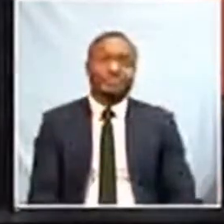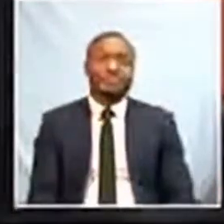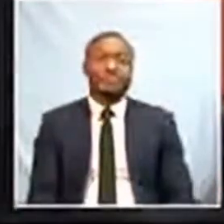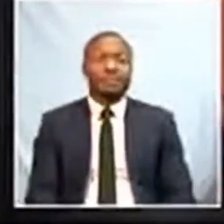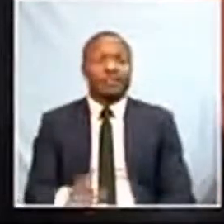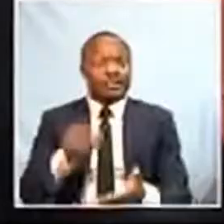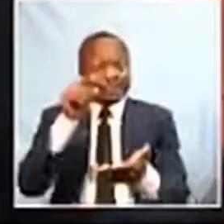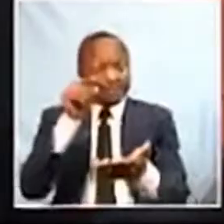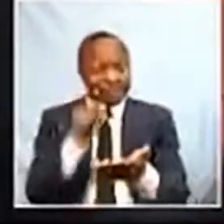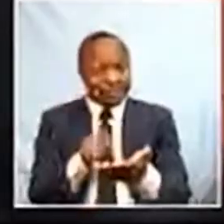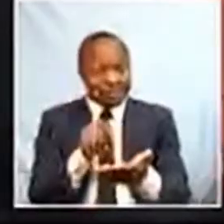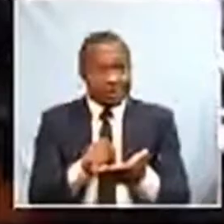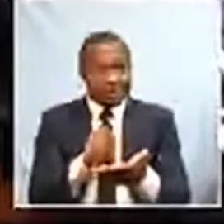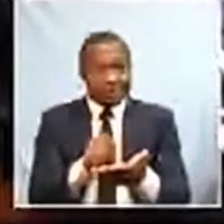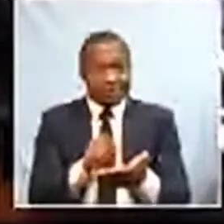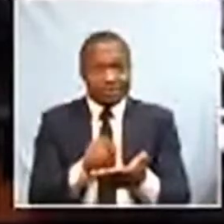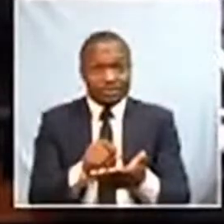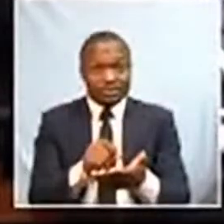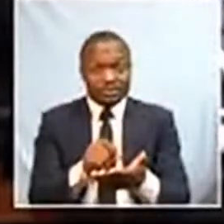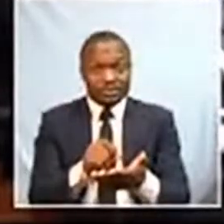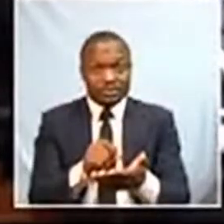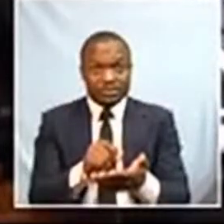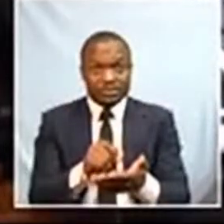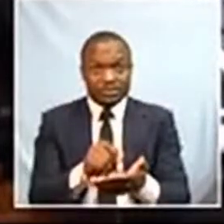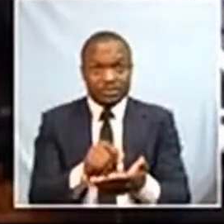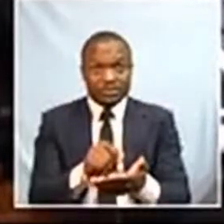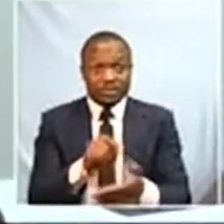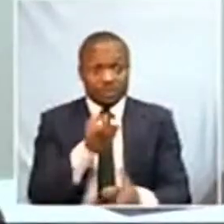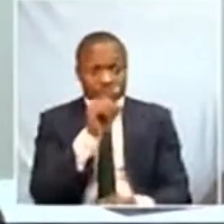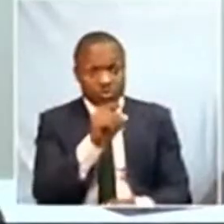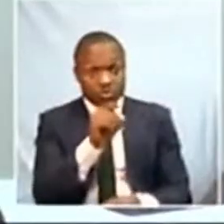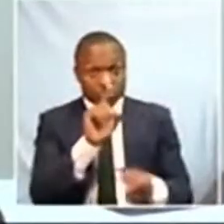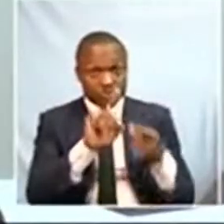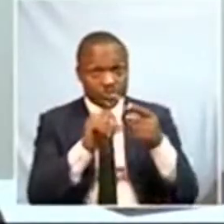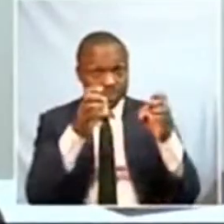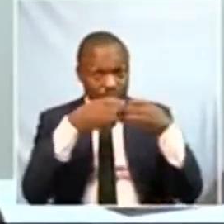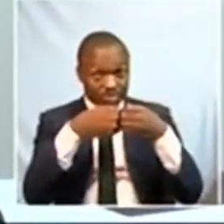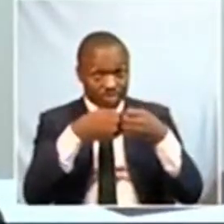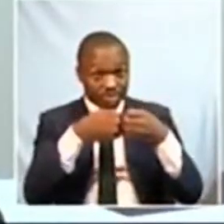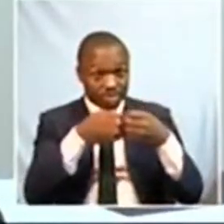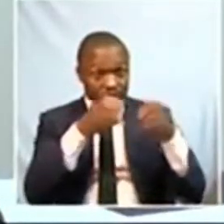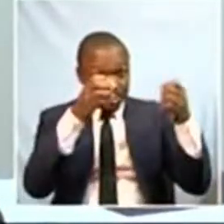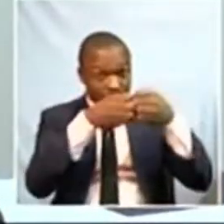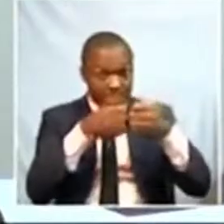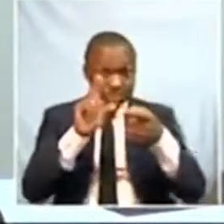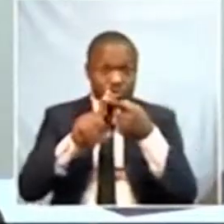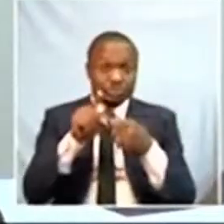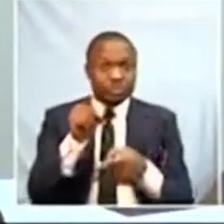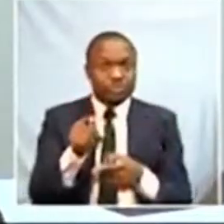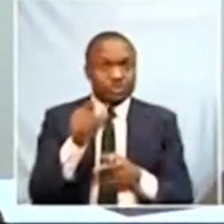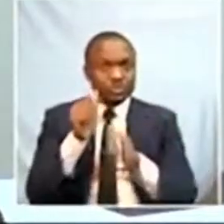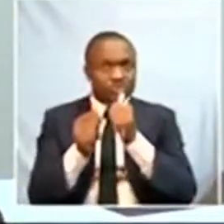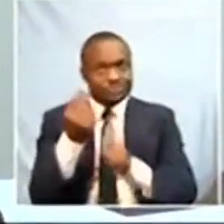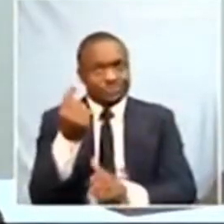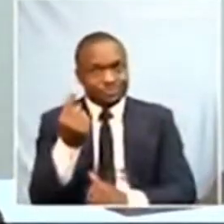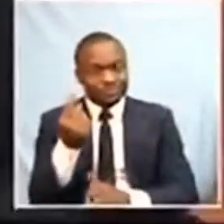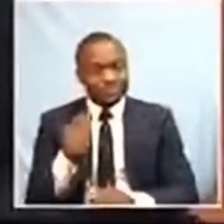This one is from who to who? Is it from you to the bank or from the bank to you?